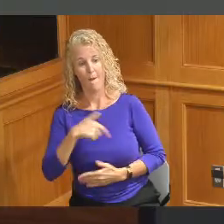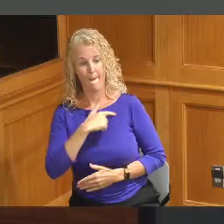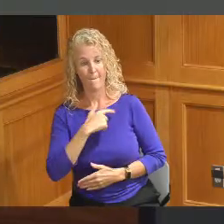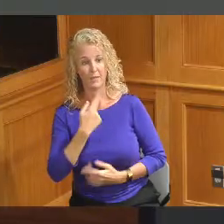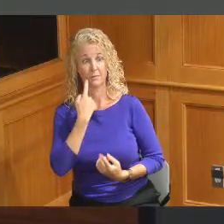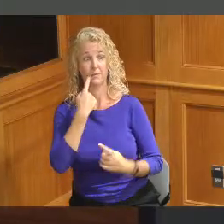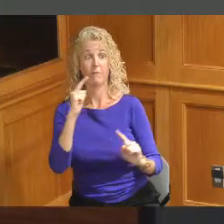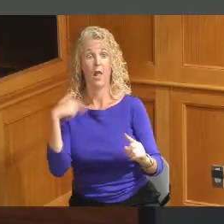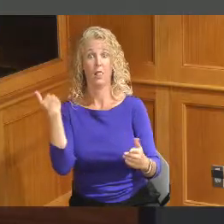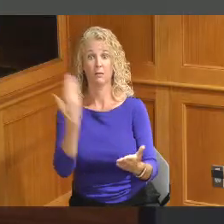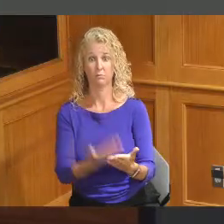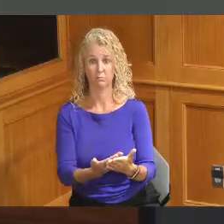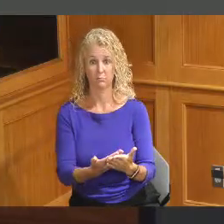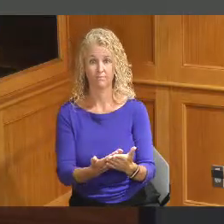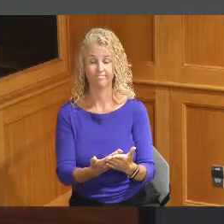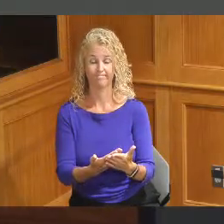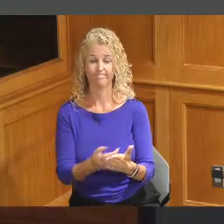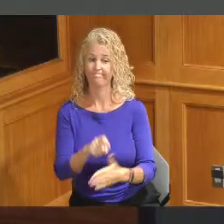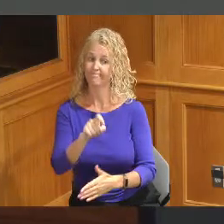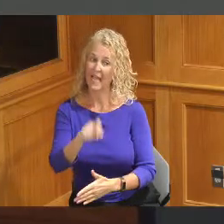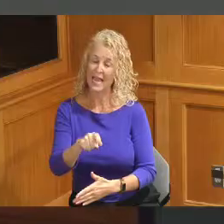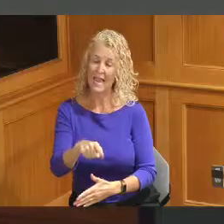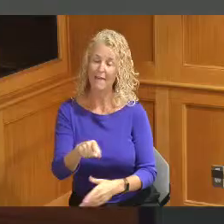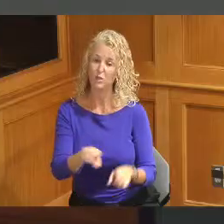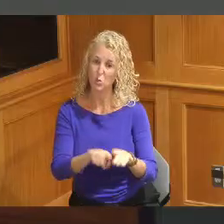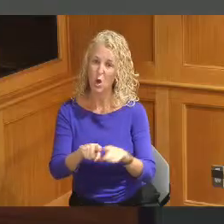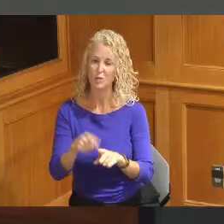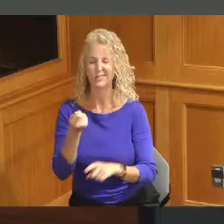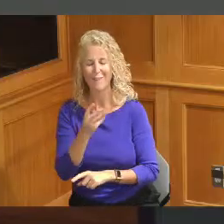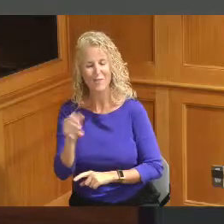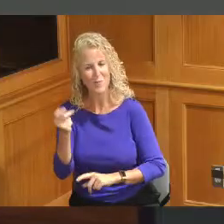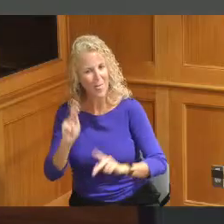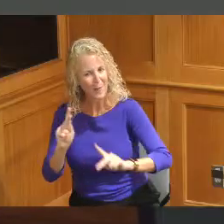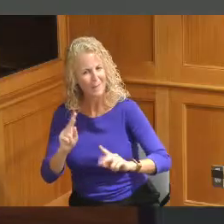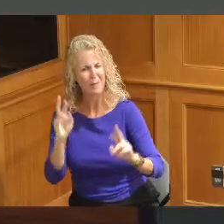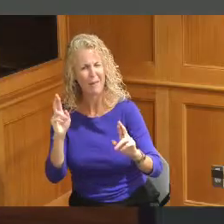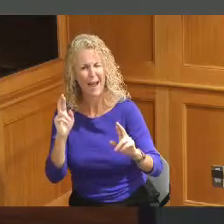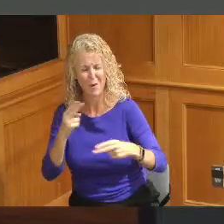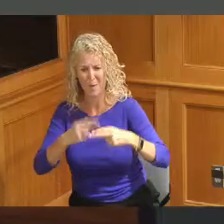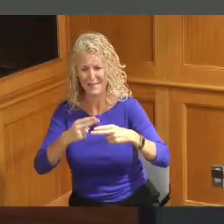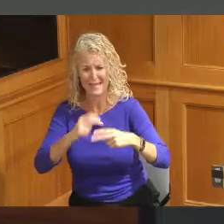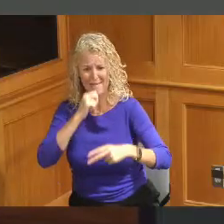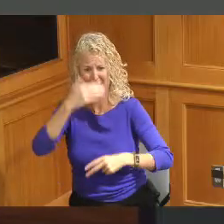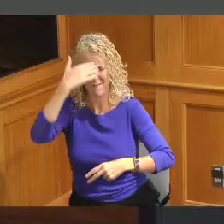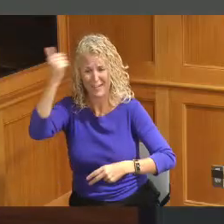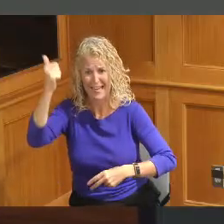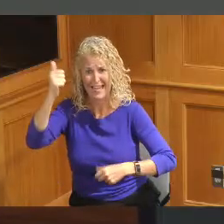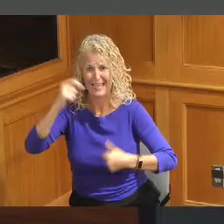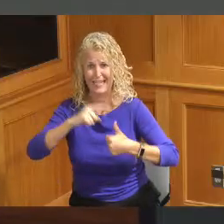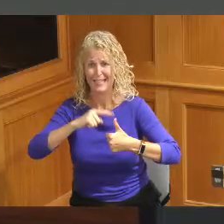where we are. Would be remiss if I did not thank a few other folks, and I hope I don't leave anyone out. I want to thank